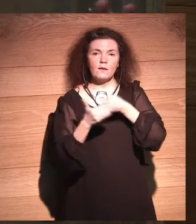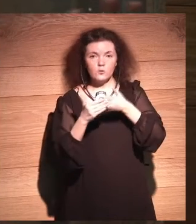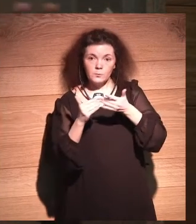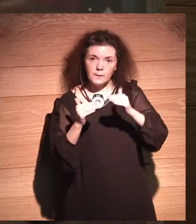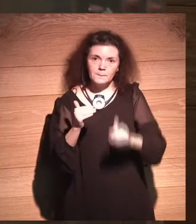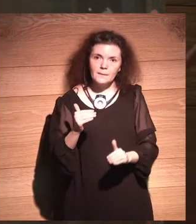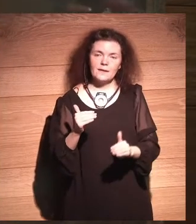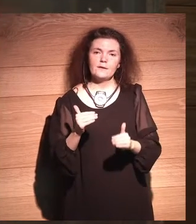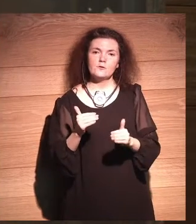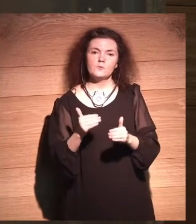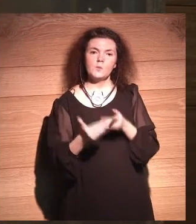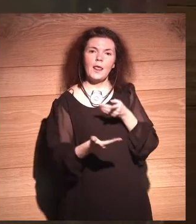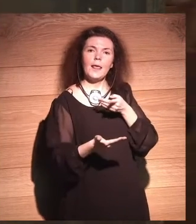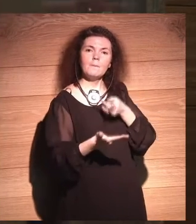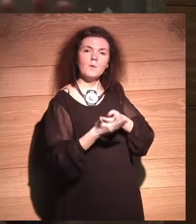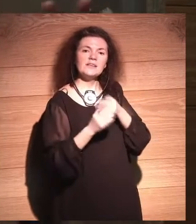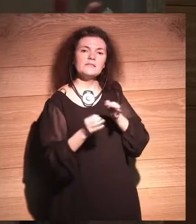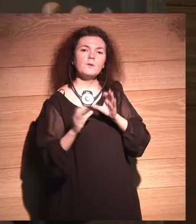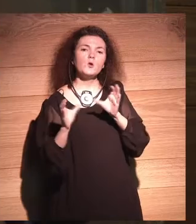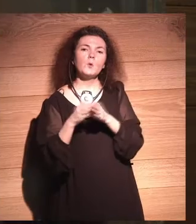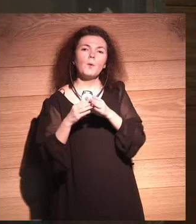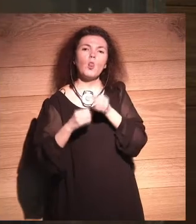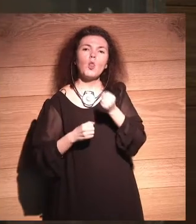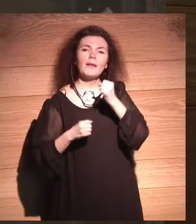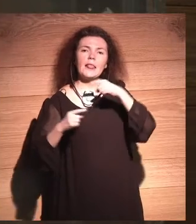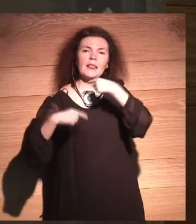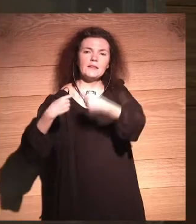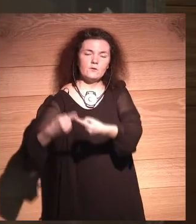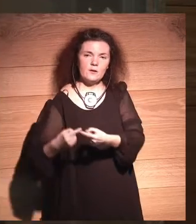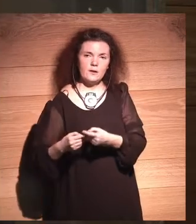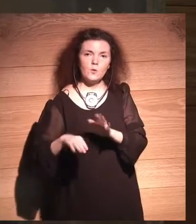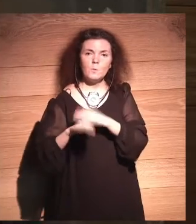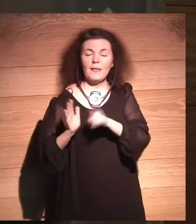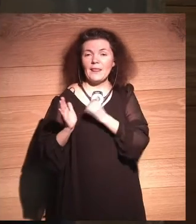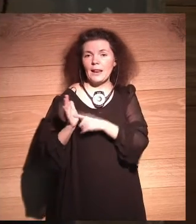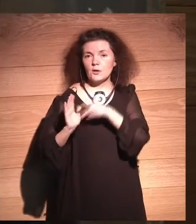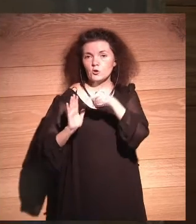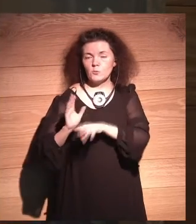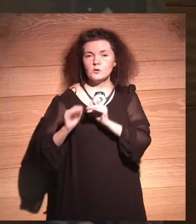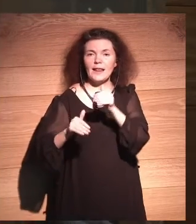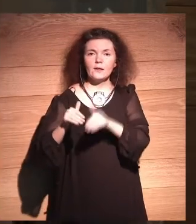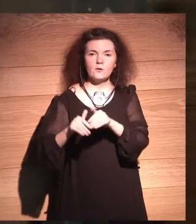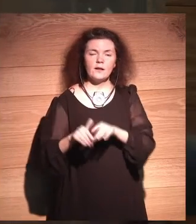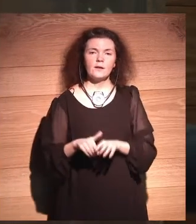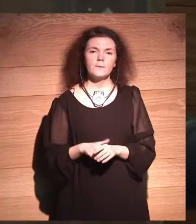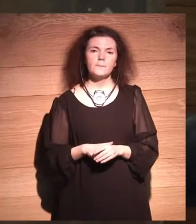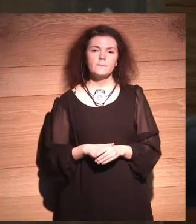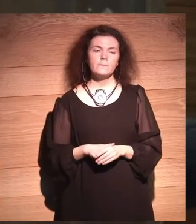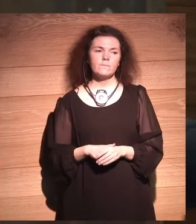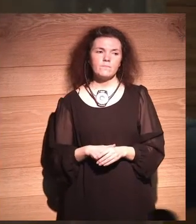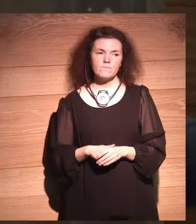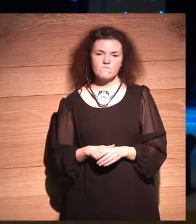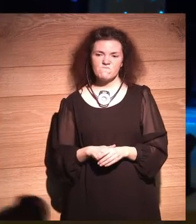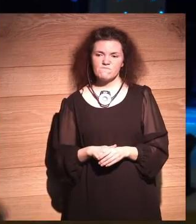so many difficulties imposed by dominant parties with this electoral engineer would be